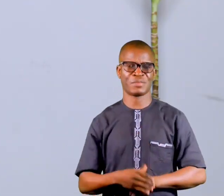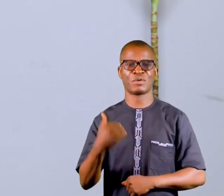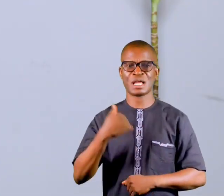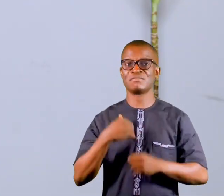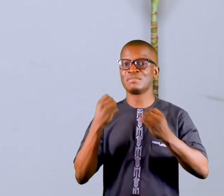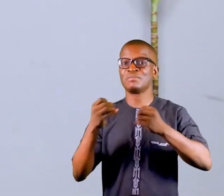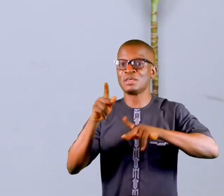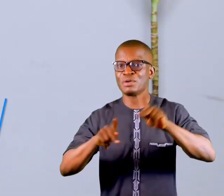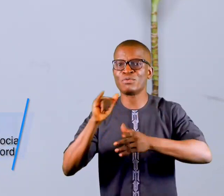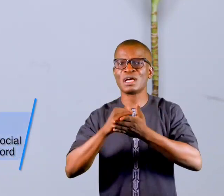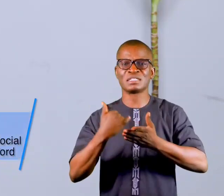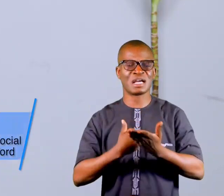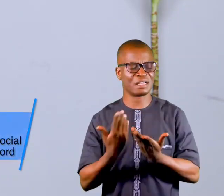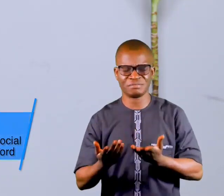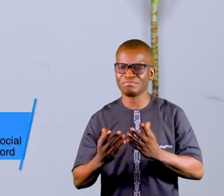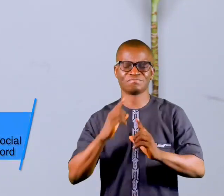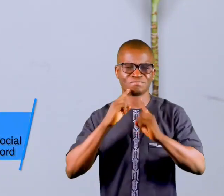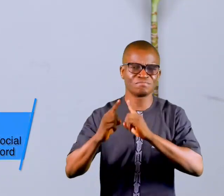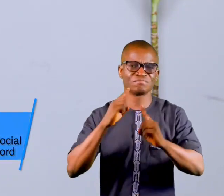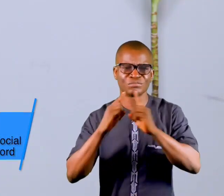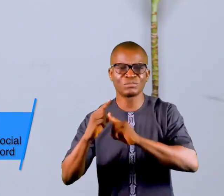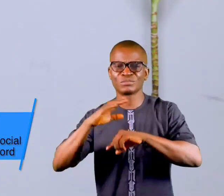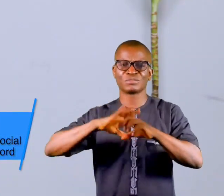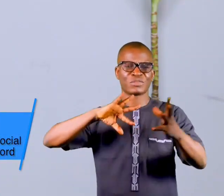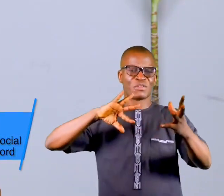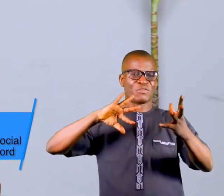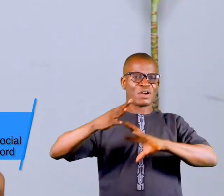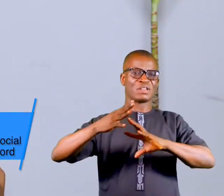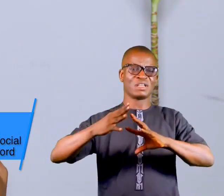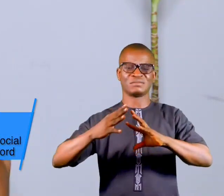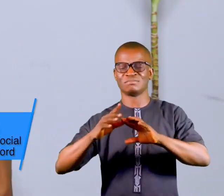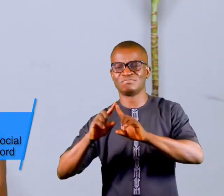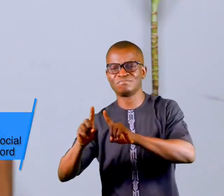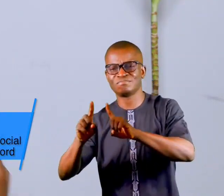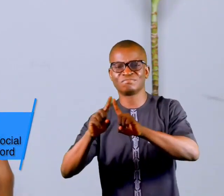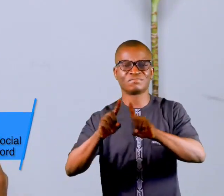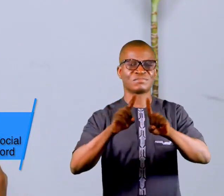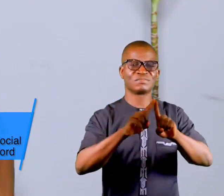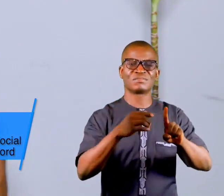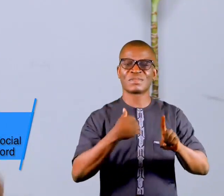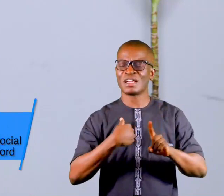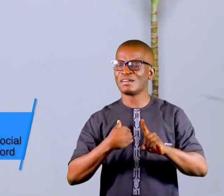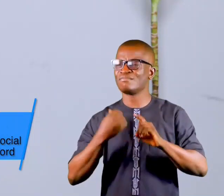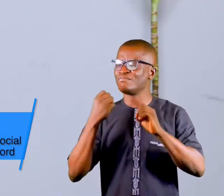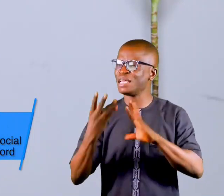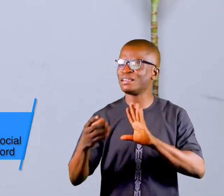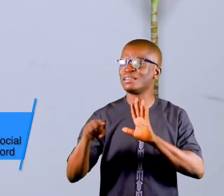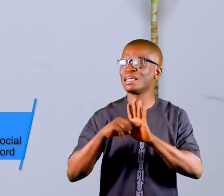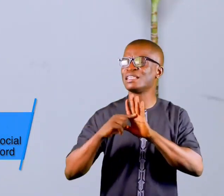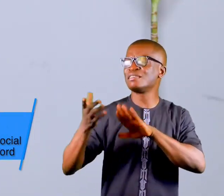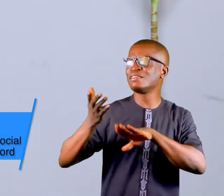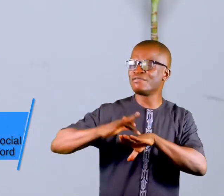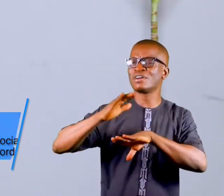gone on to talk about how the violence they witnessed when they're growing up have had so much impact on their